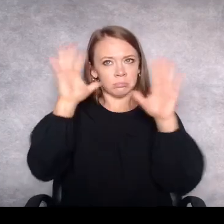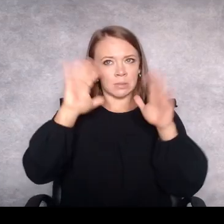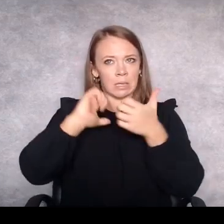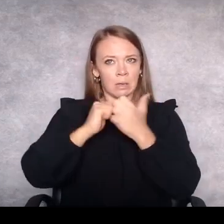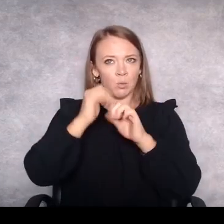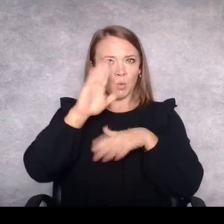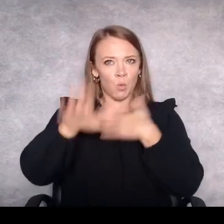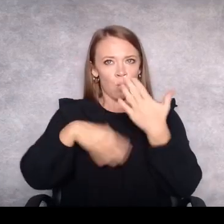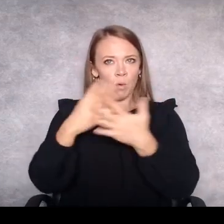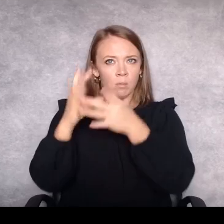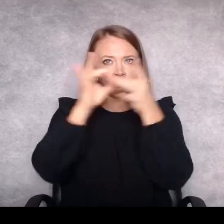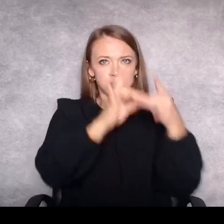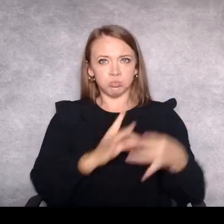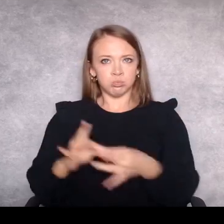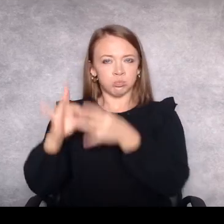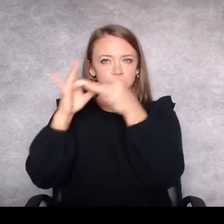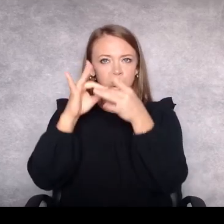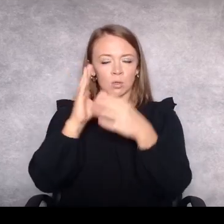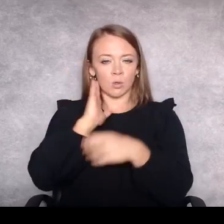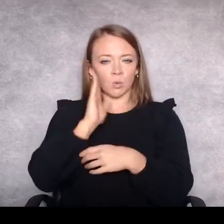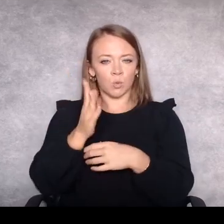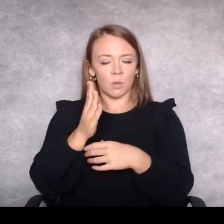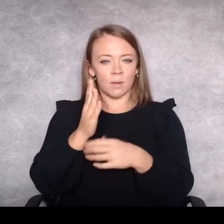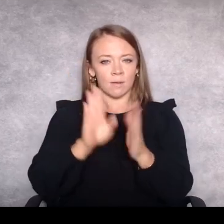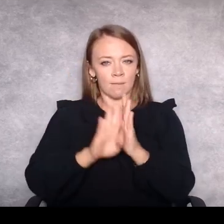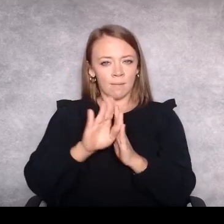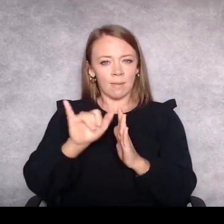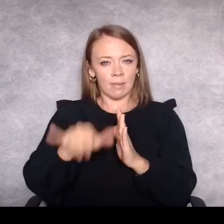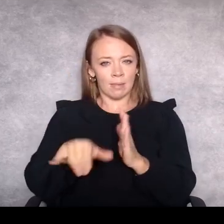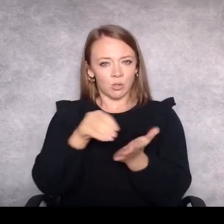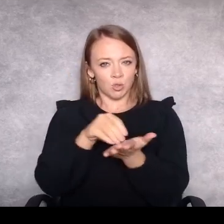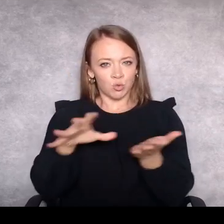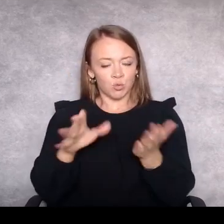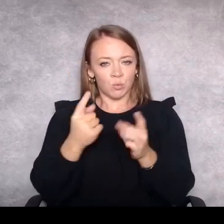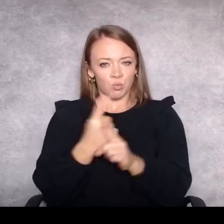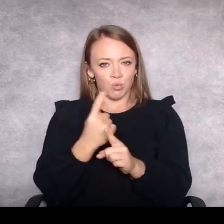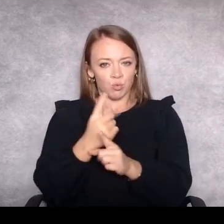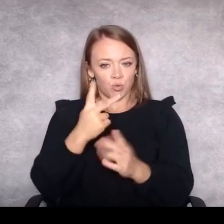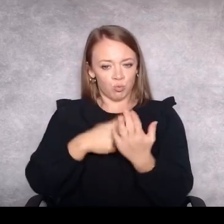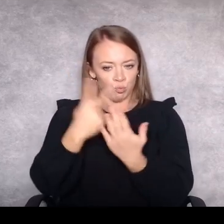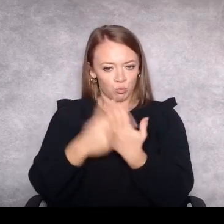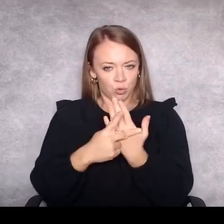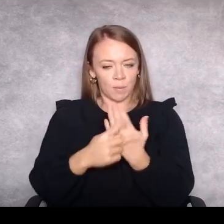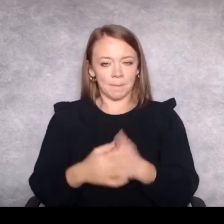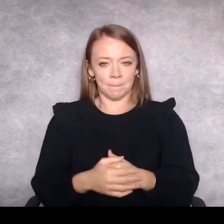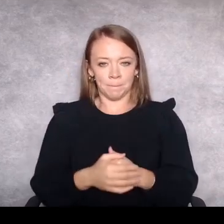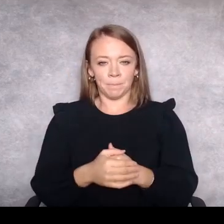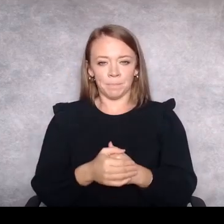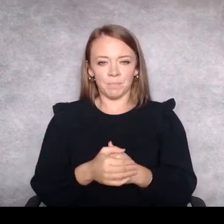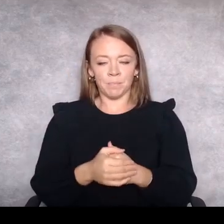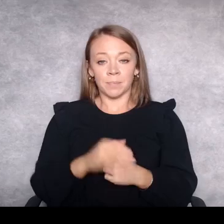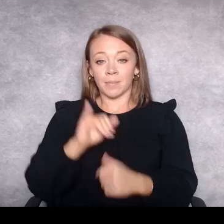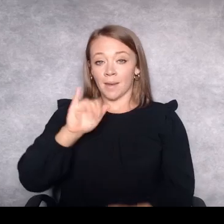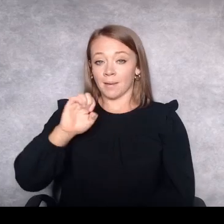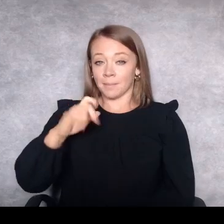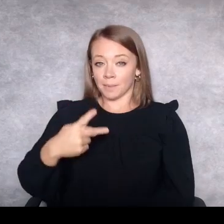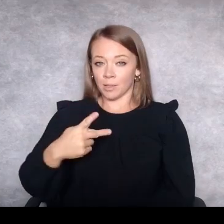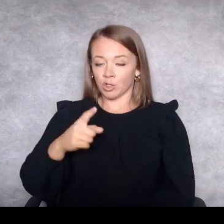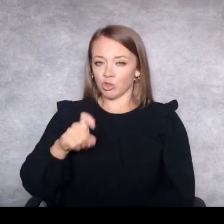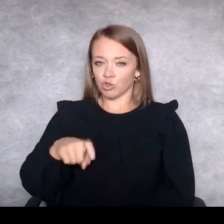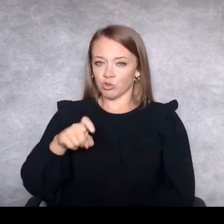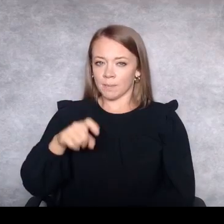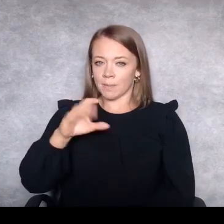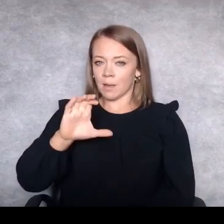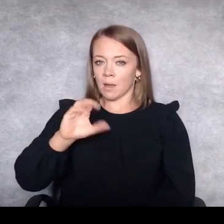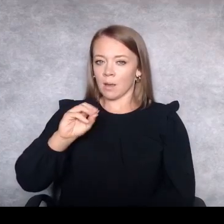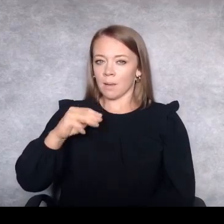visualize how all the pieces of the IEP will make up an individualized and appropriate program for students. The